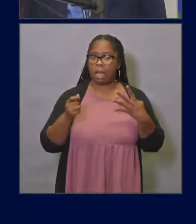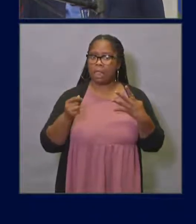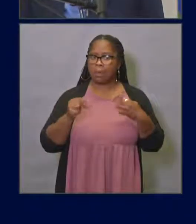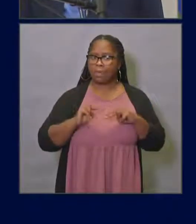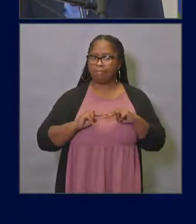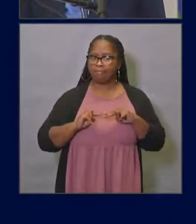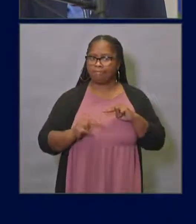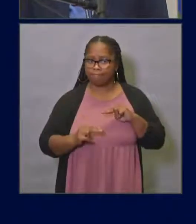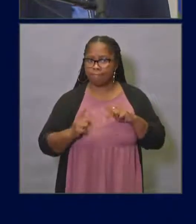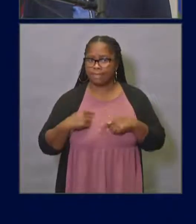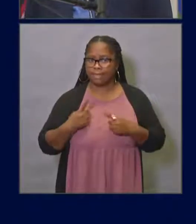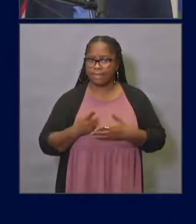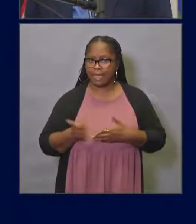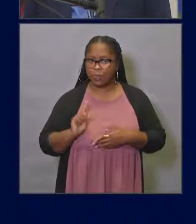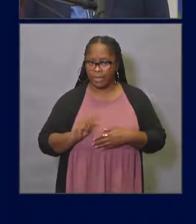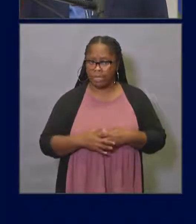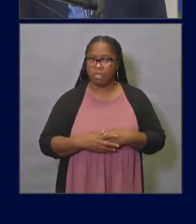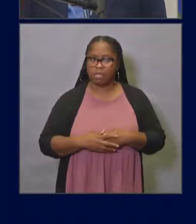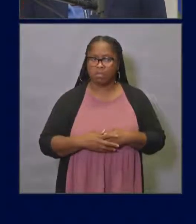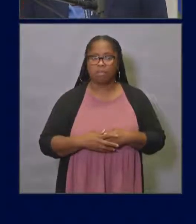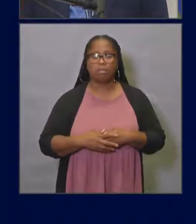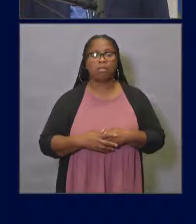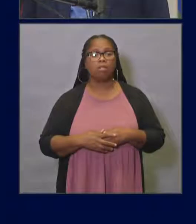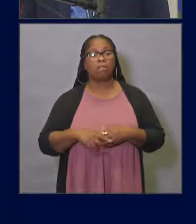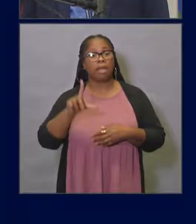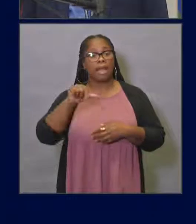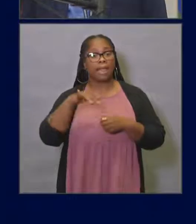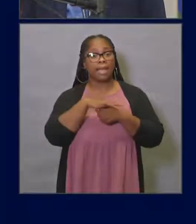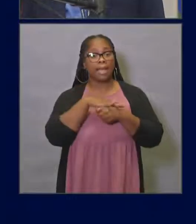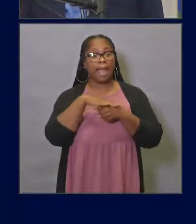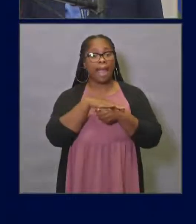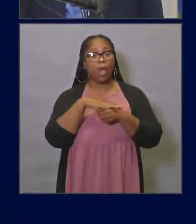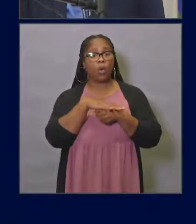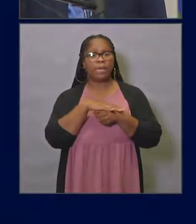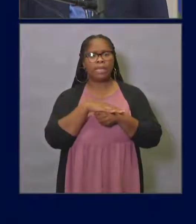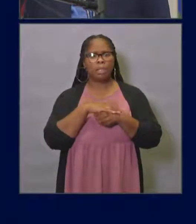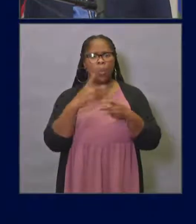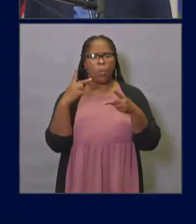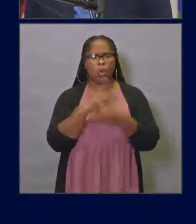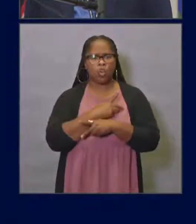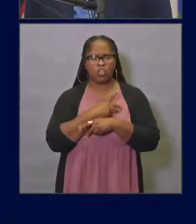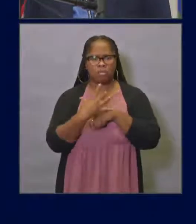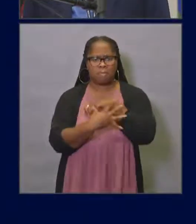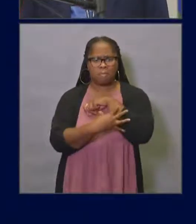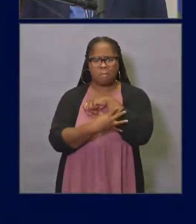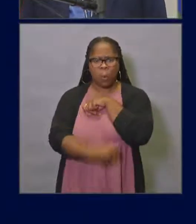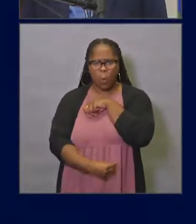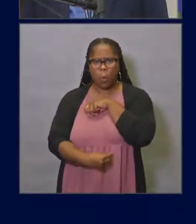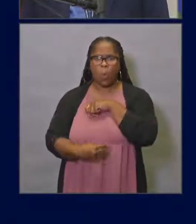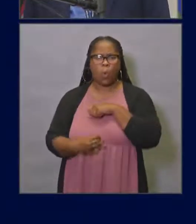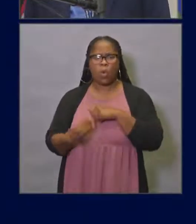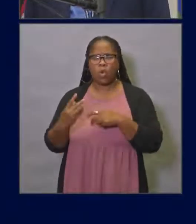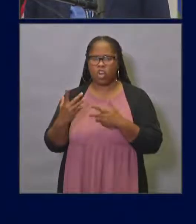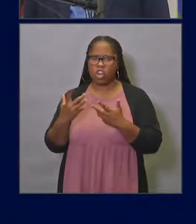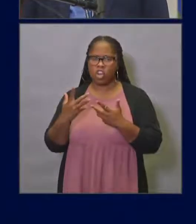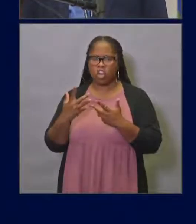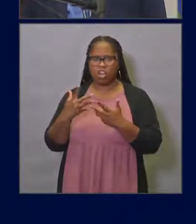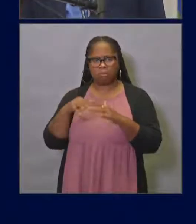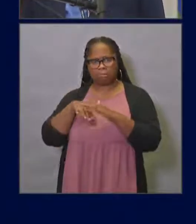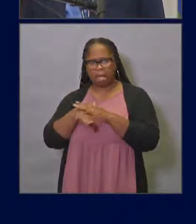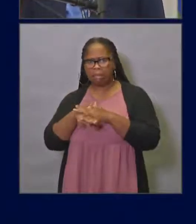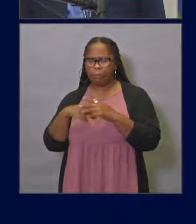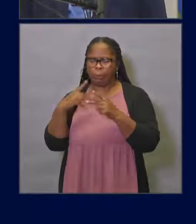week. And our positivity rate in LA County's lowest resourced areas decreased very slightly from last week